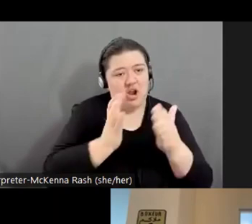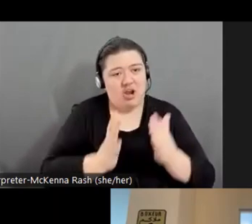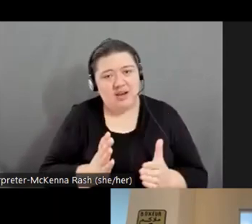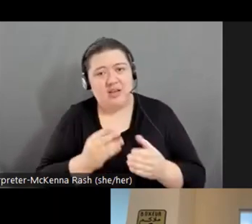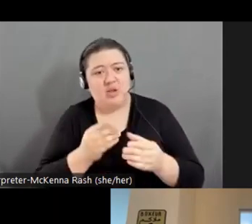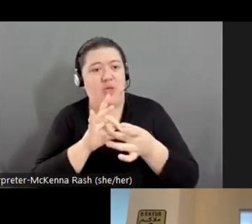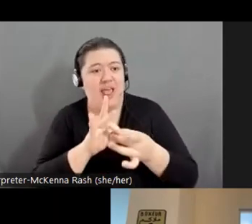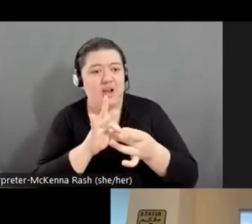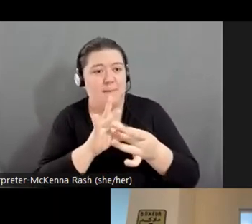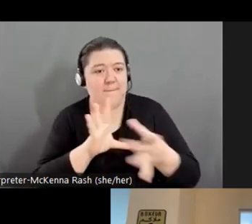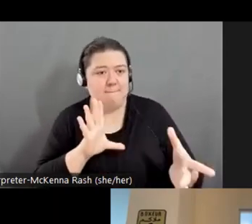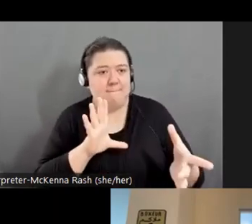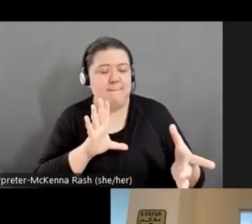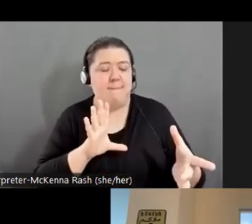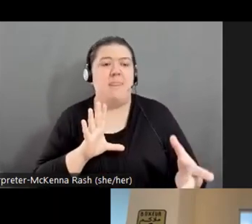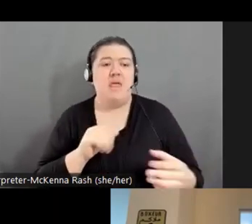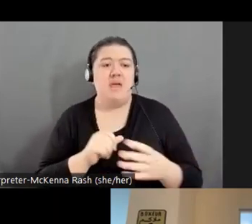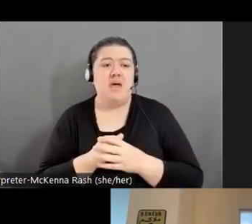dissolved, that they're